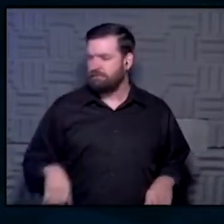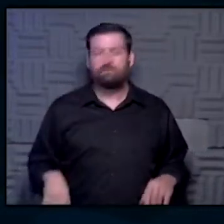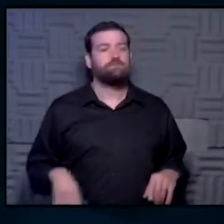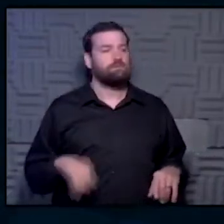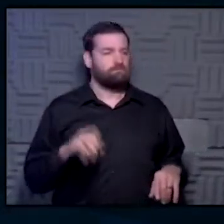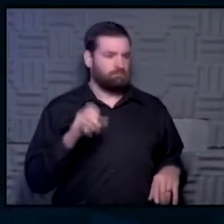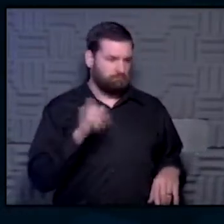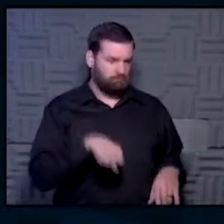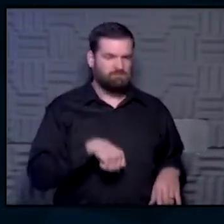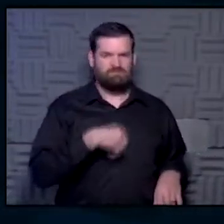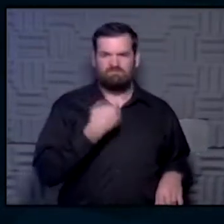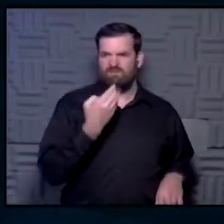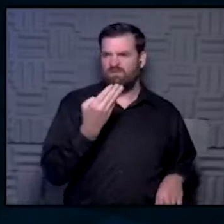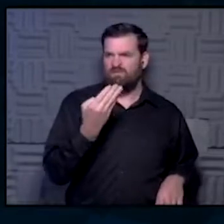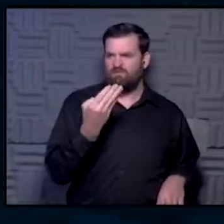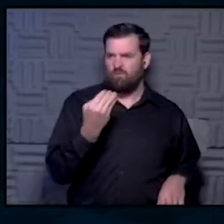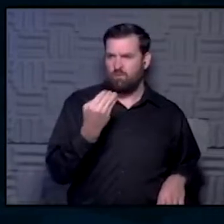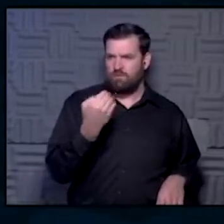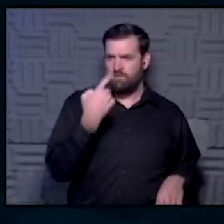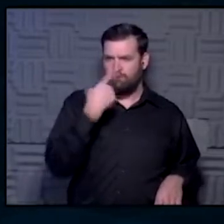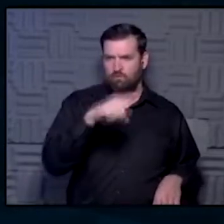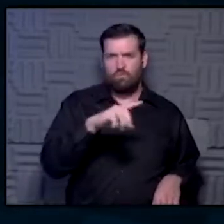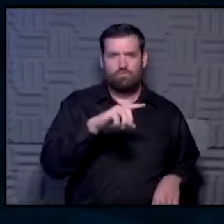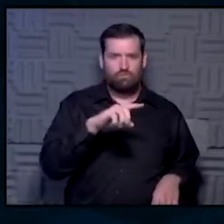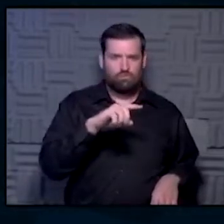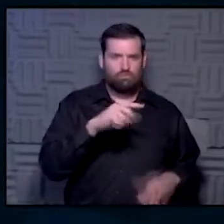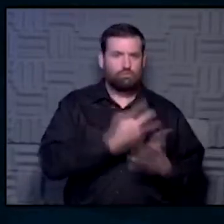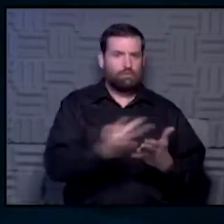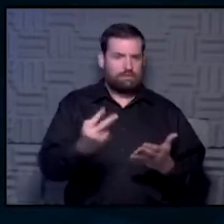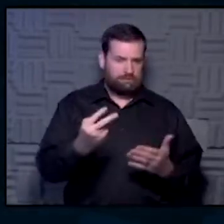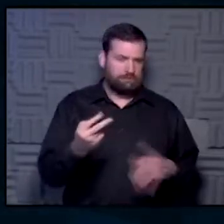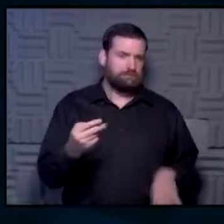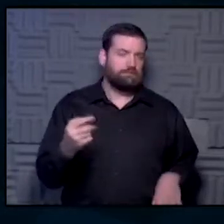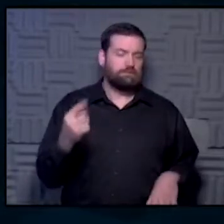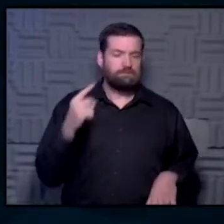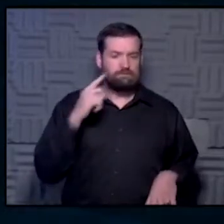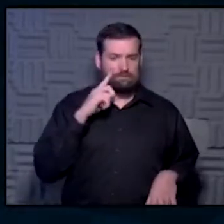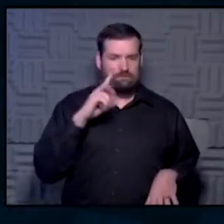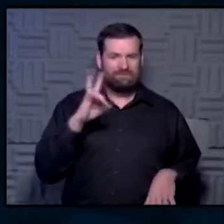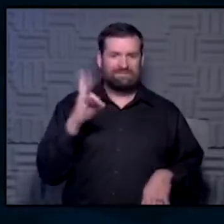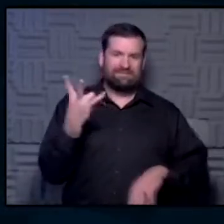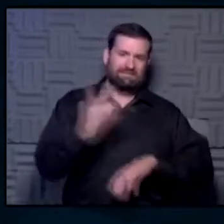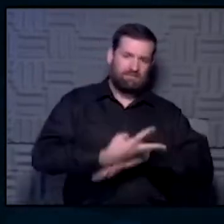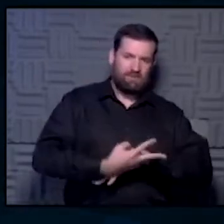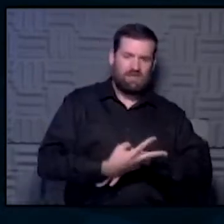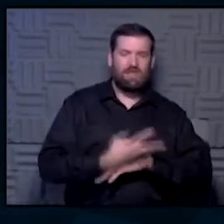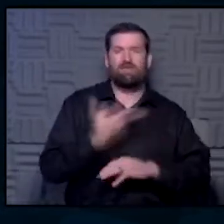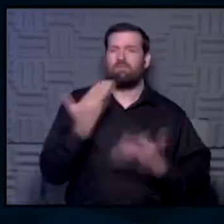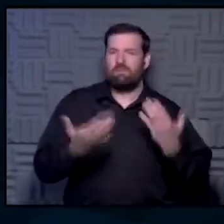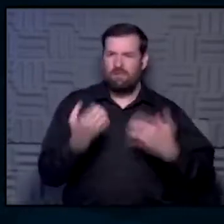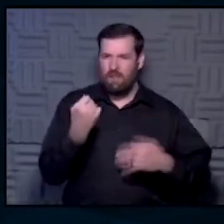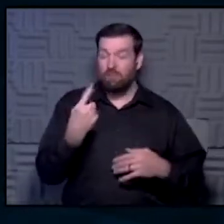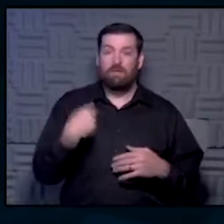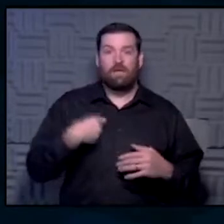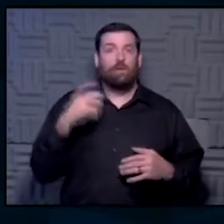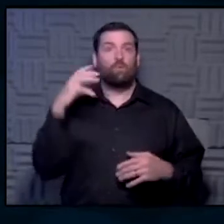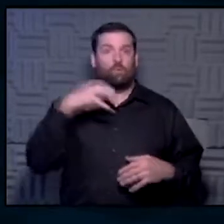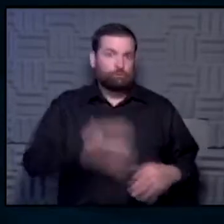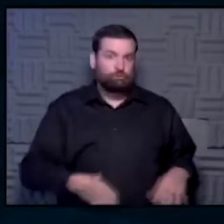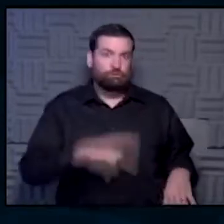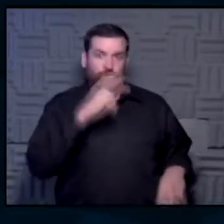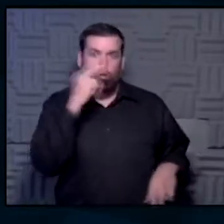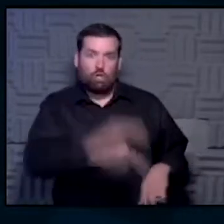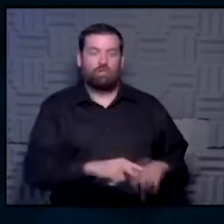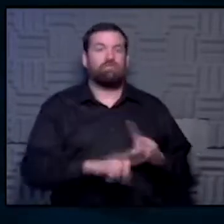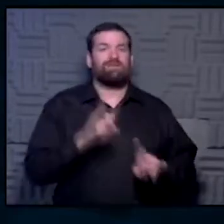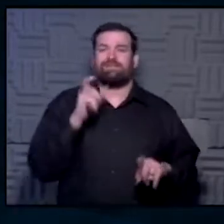We're 14 for the 2-week, I believe. I think the 7-day might have been 11. I wish I would have looked at that quicker this morning, but I looked at that